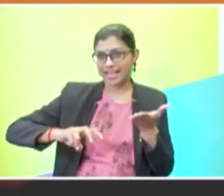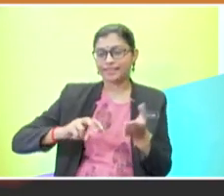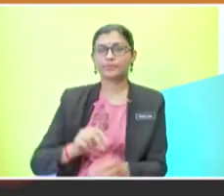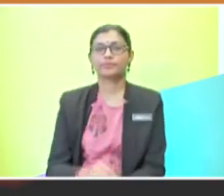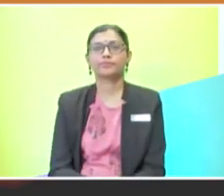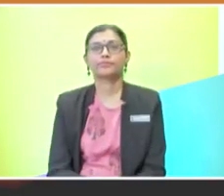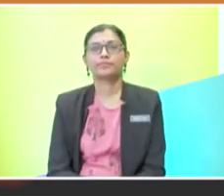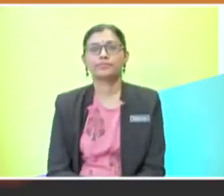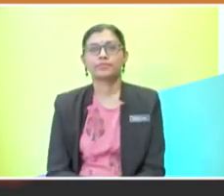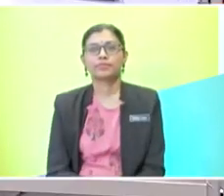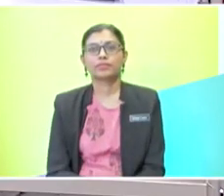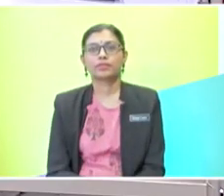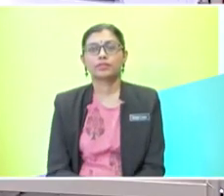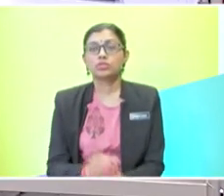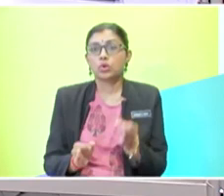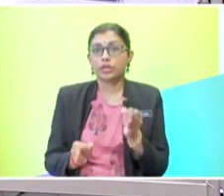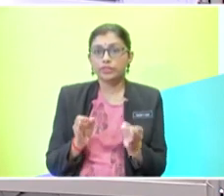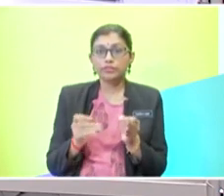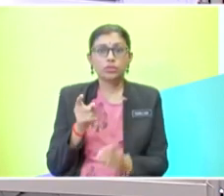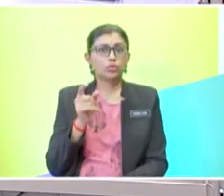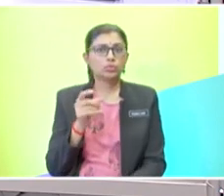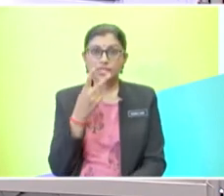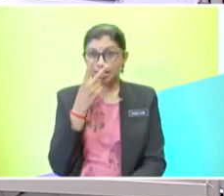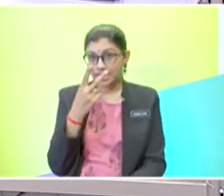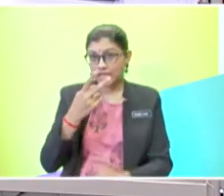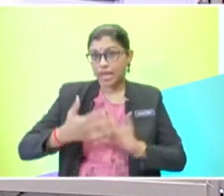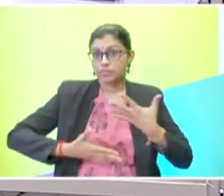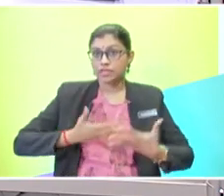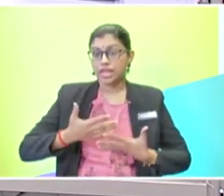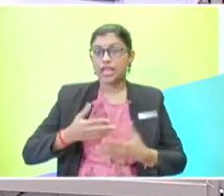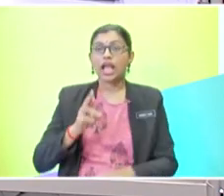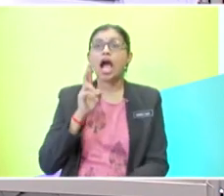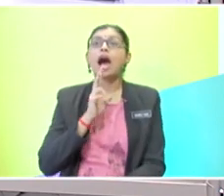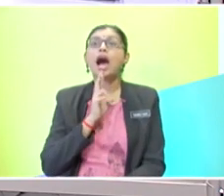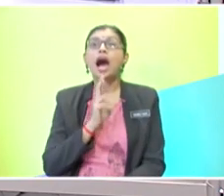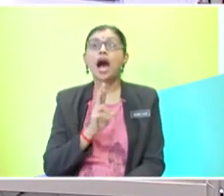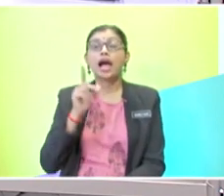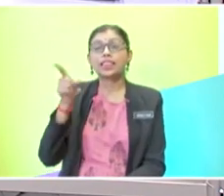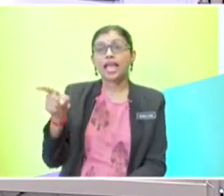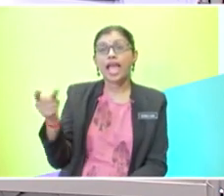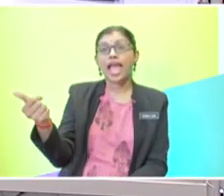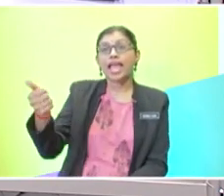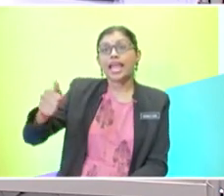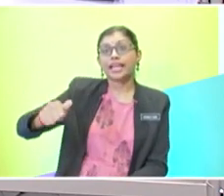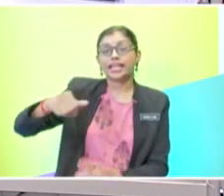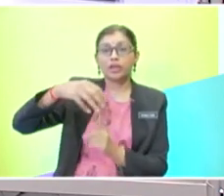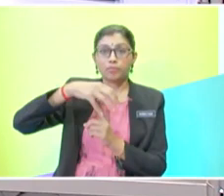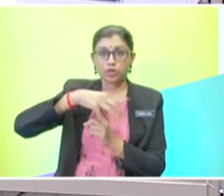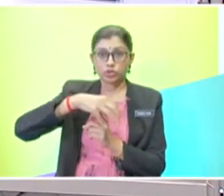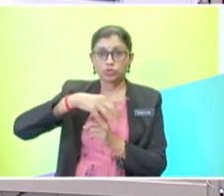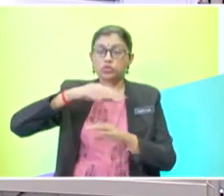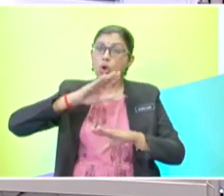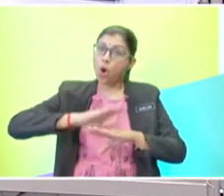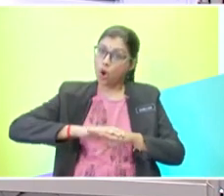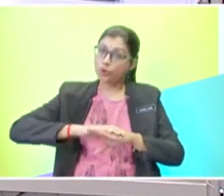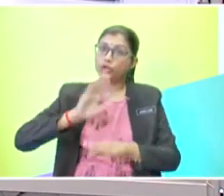hear someone ask you, are there any mushrooms on your pizza? And if there is, or if there